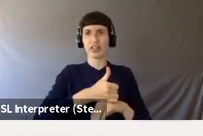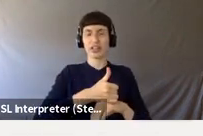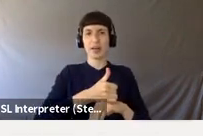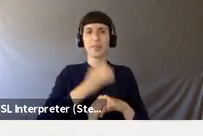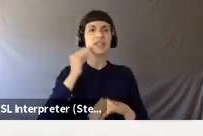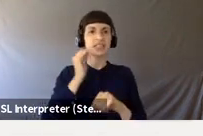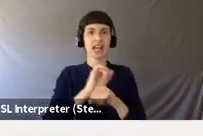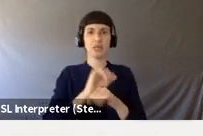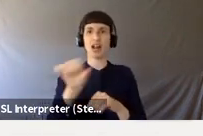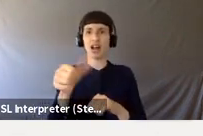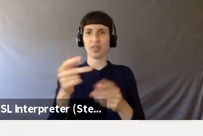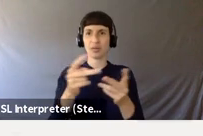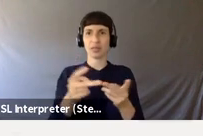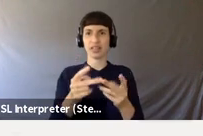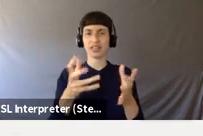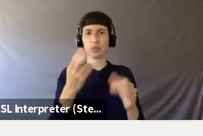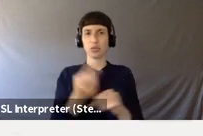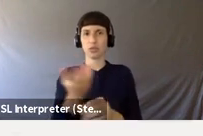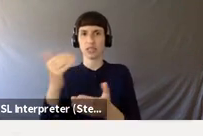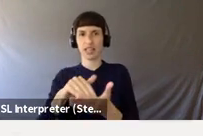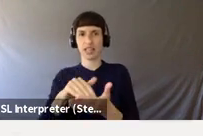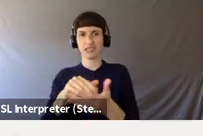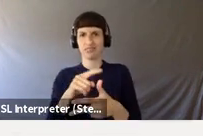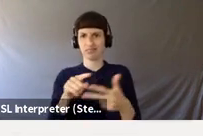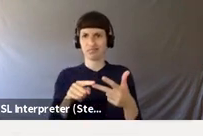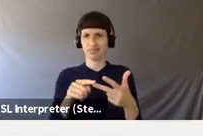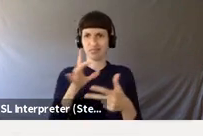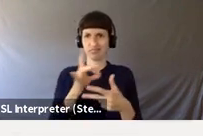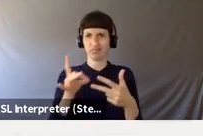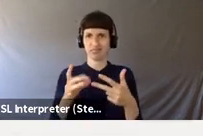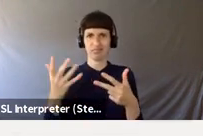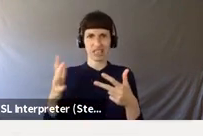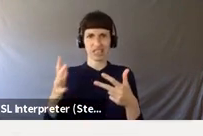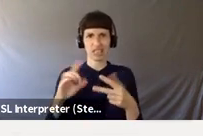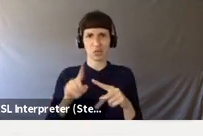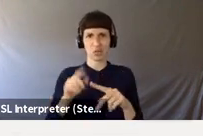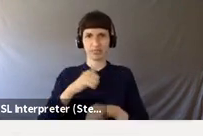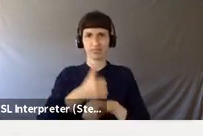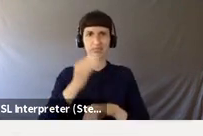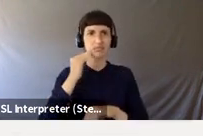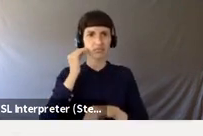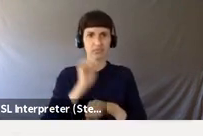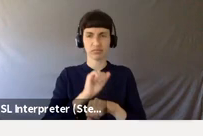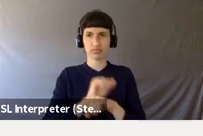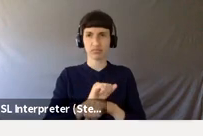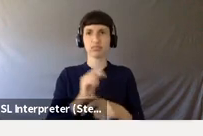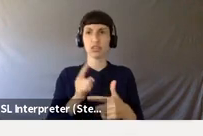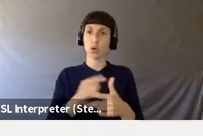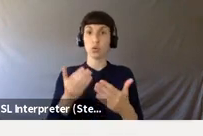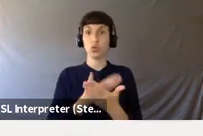it. Those are my only options when creating an assignment. So go ahead and click on an assignment,